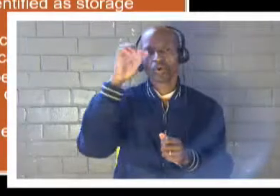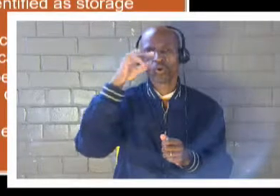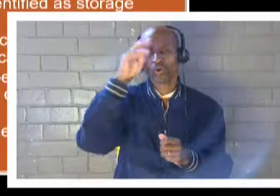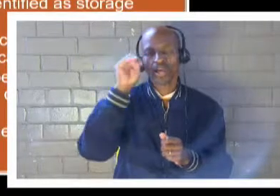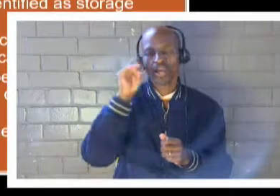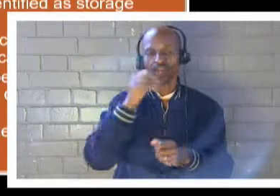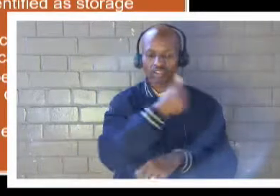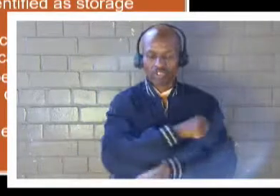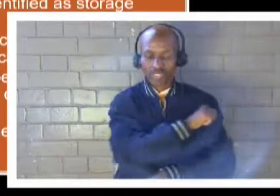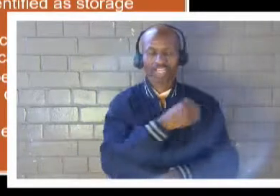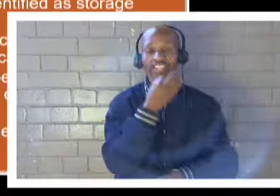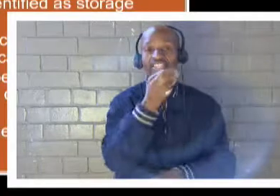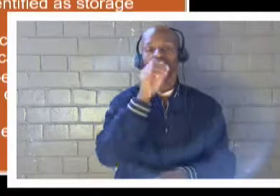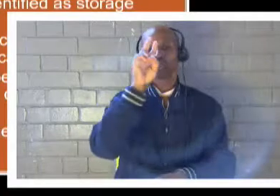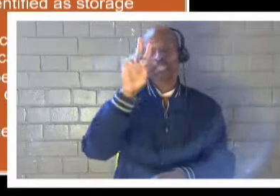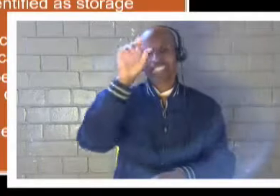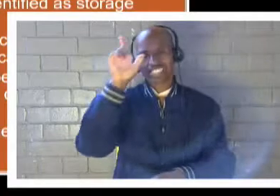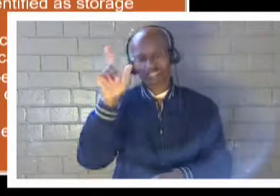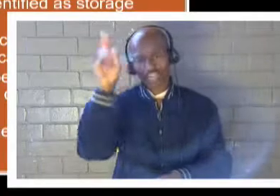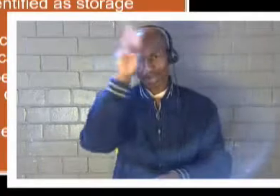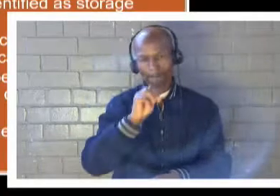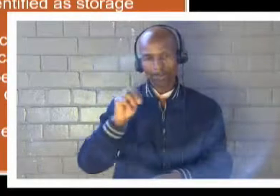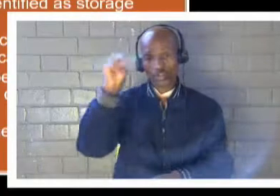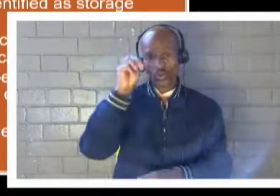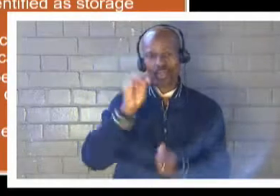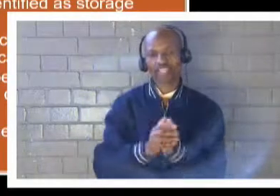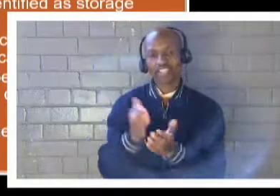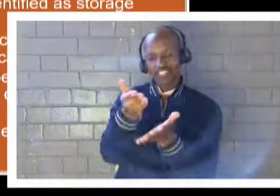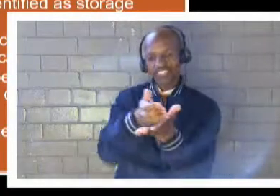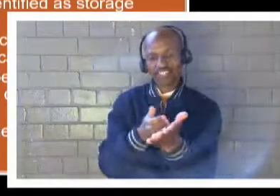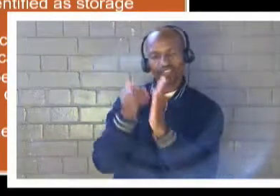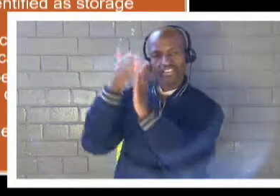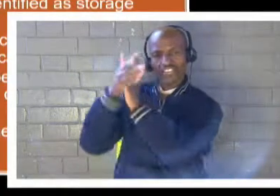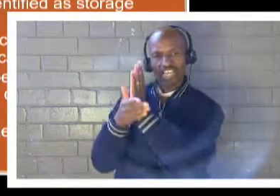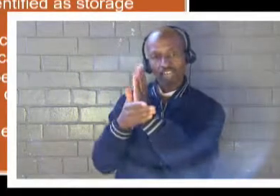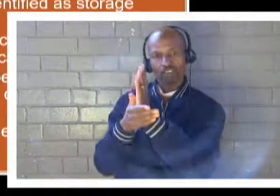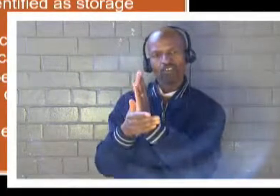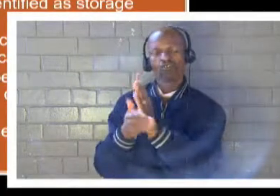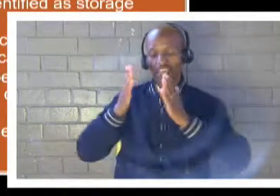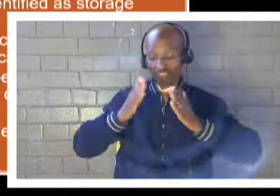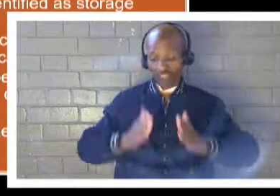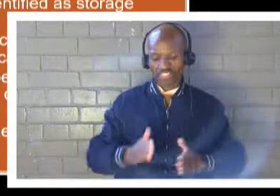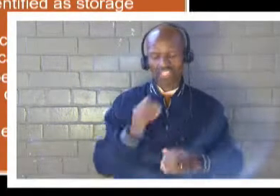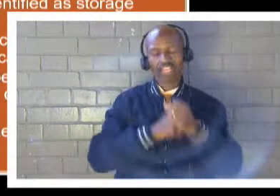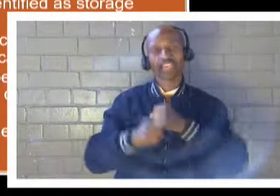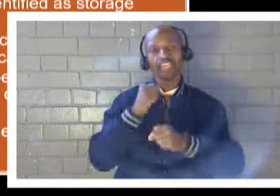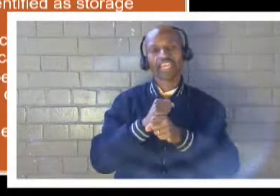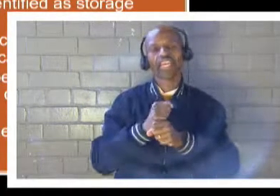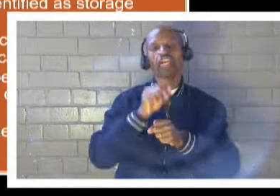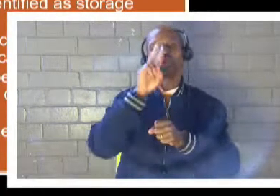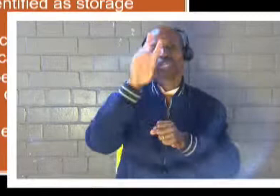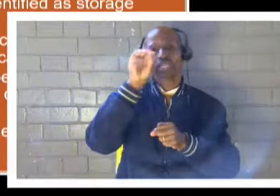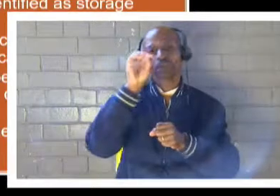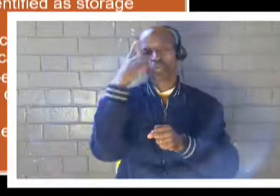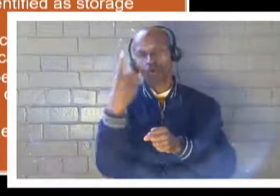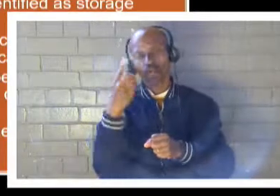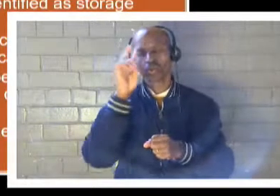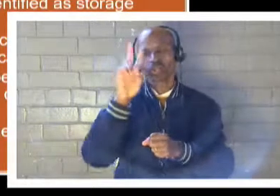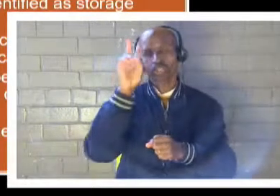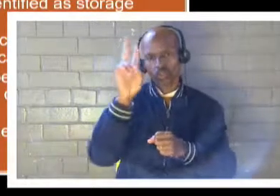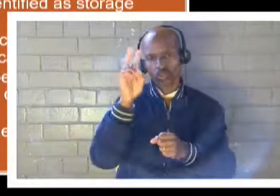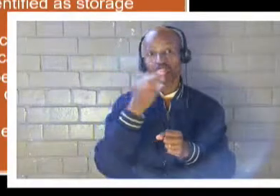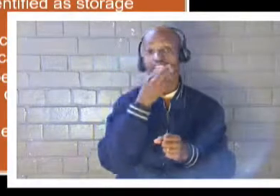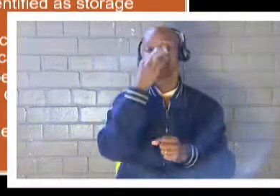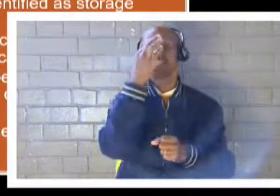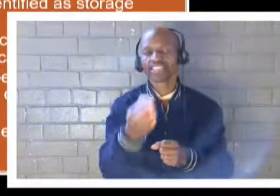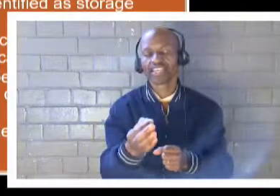stated 27 million was set aside for repairs and maintenance for the fiscal year 21-22, and it was discovered also